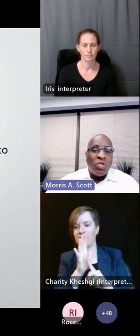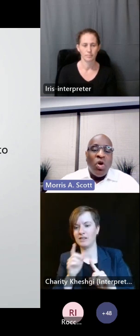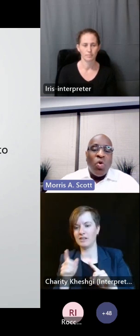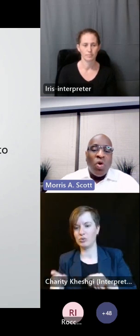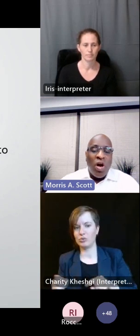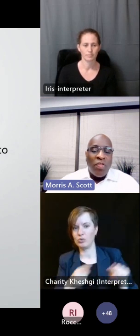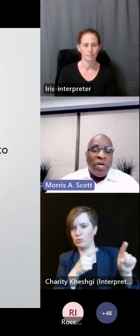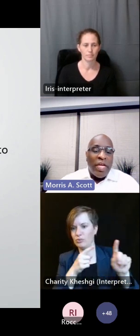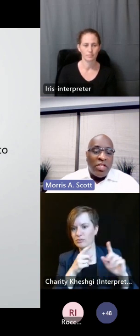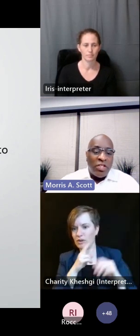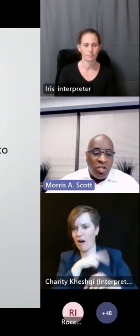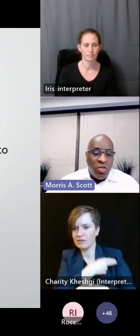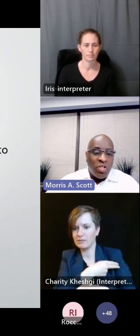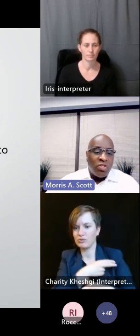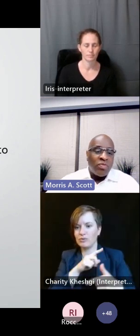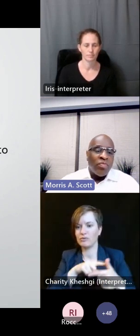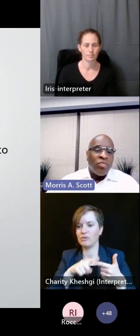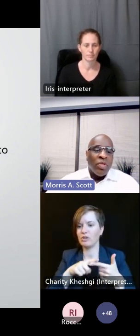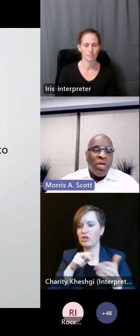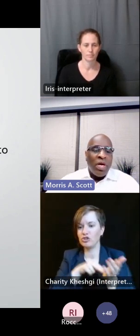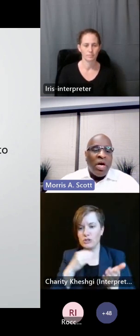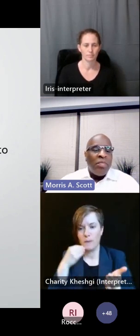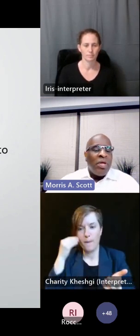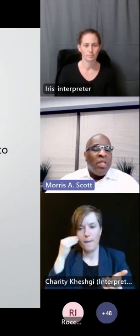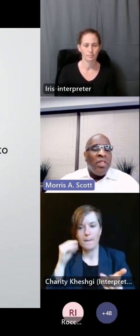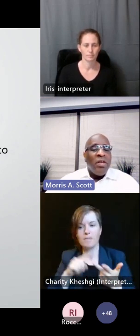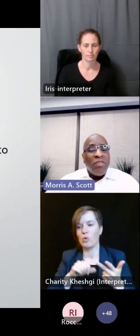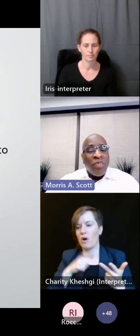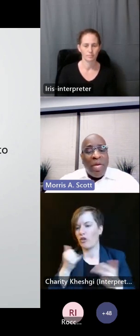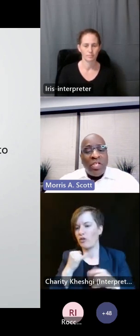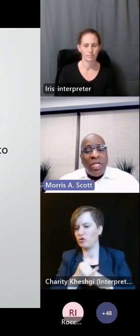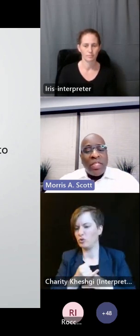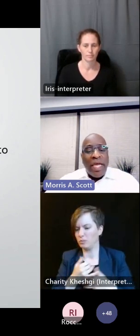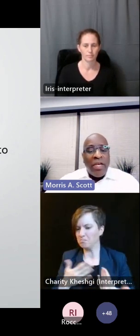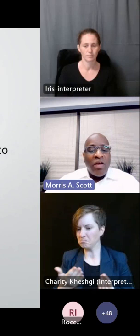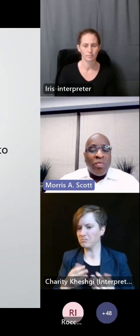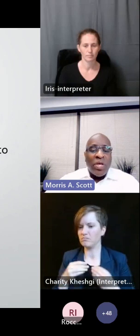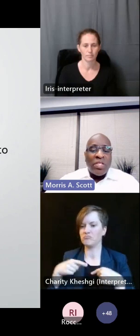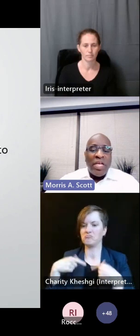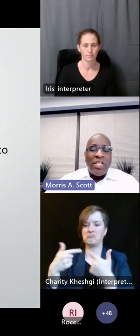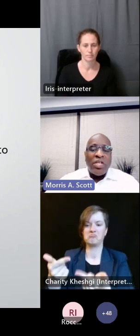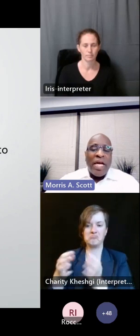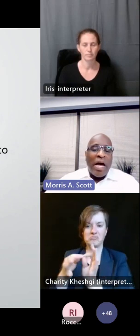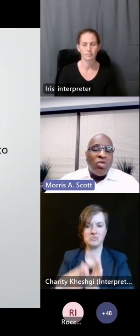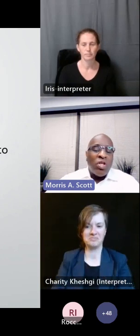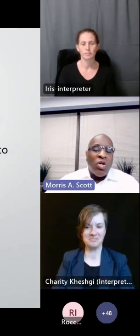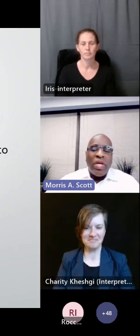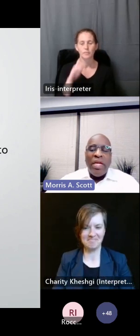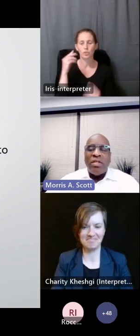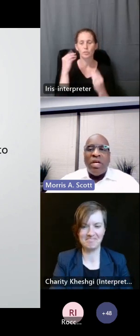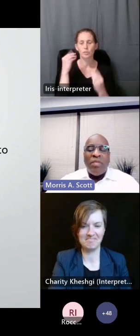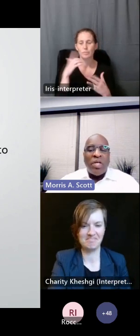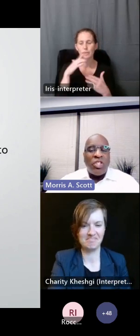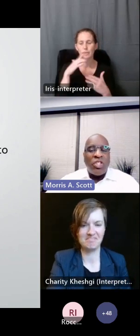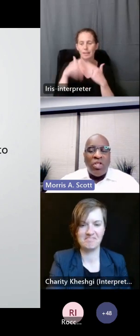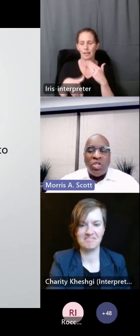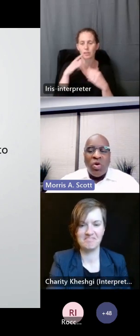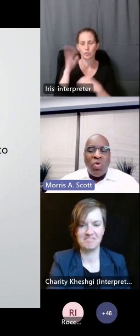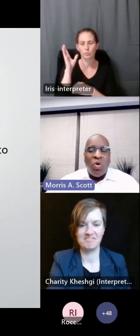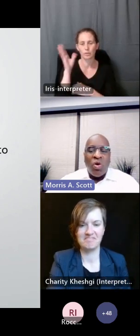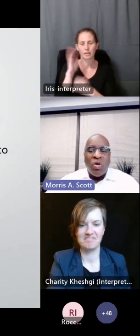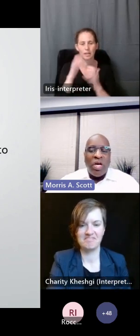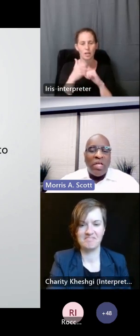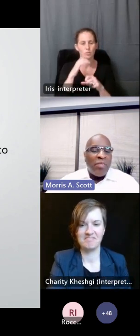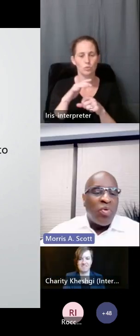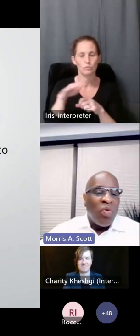nursing homes, or other institutions. There's information at the end of the presentation on how to locate a